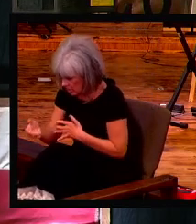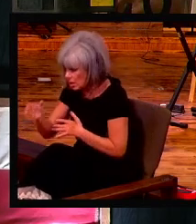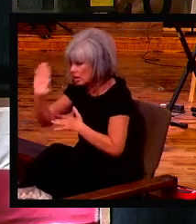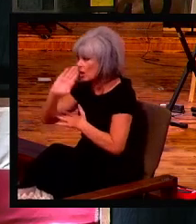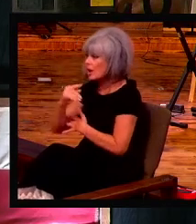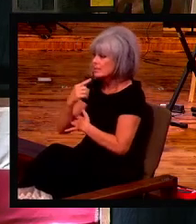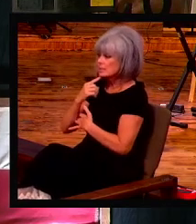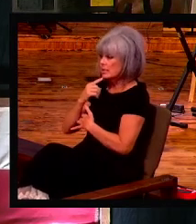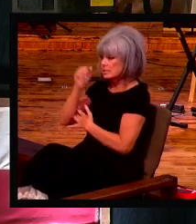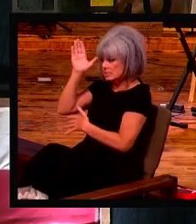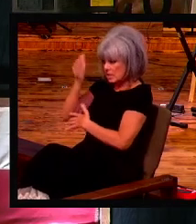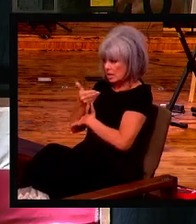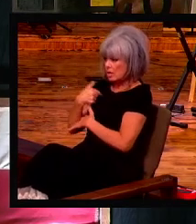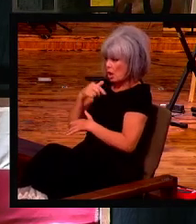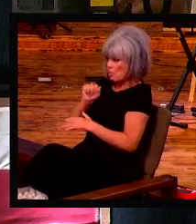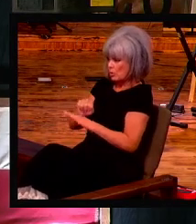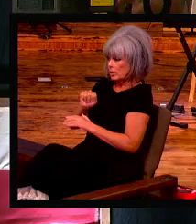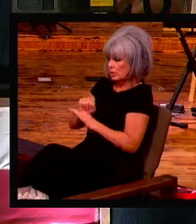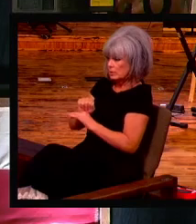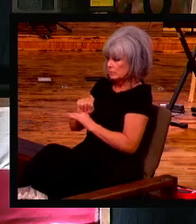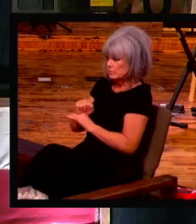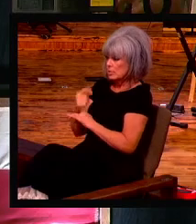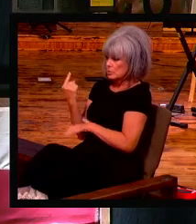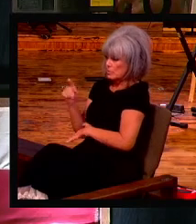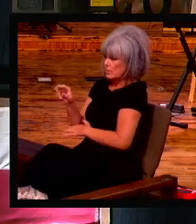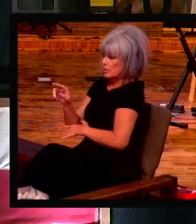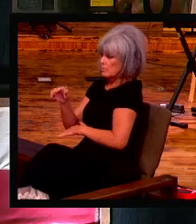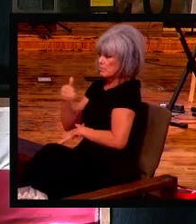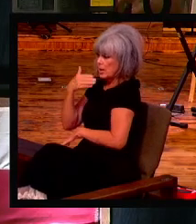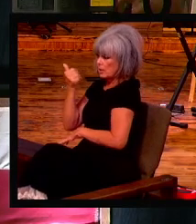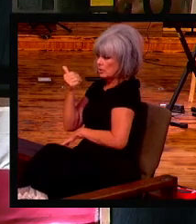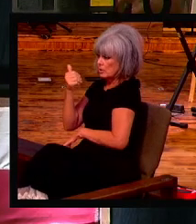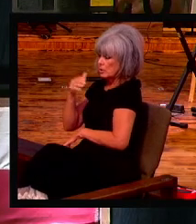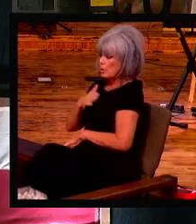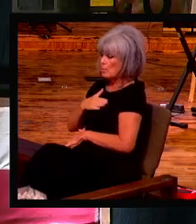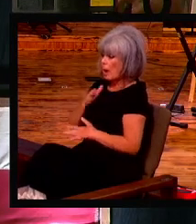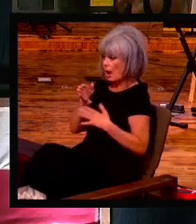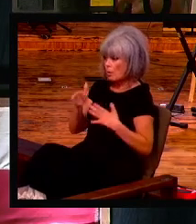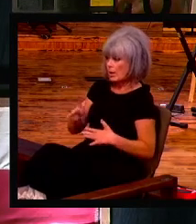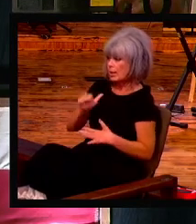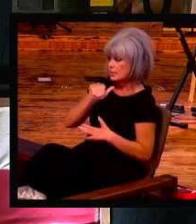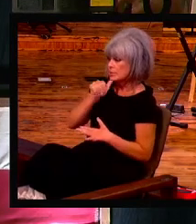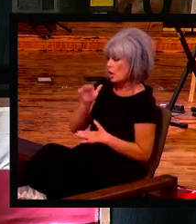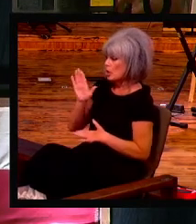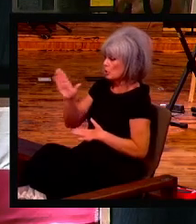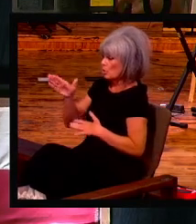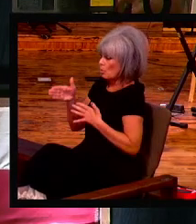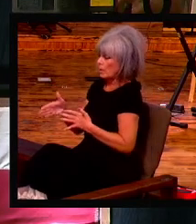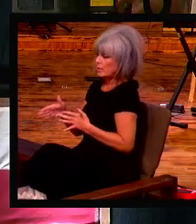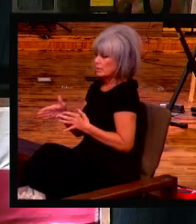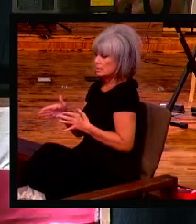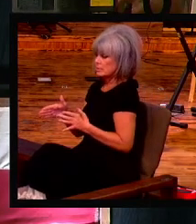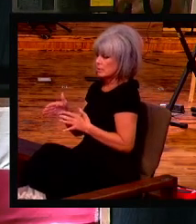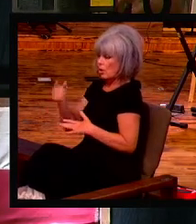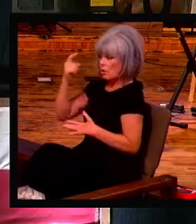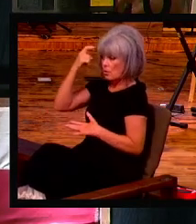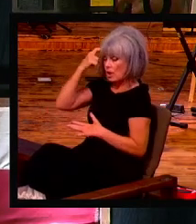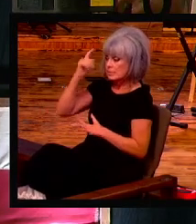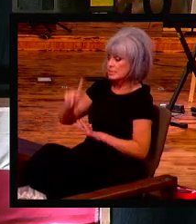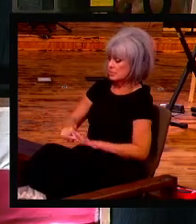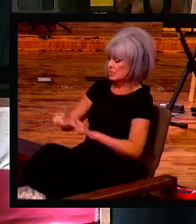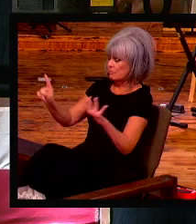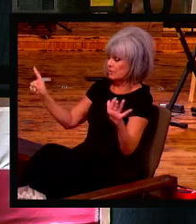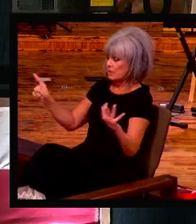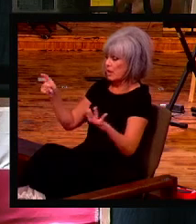bigger, something better. Because my ways are not your ways and my thoughts are not your thoughts. I've